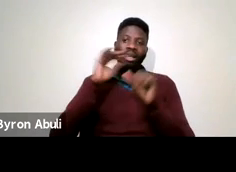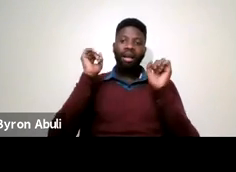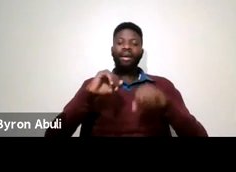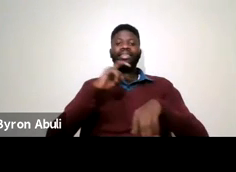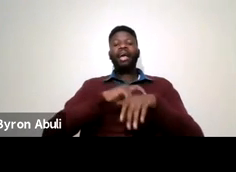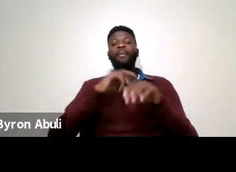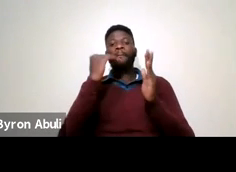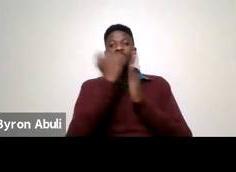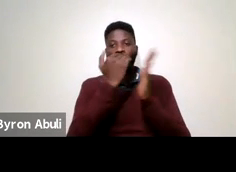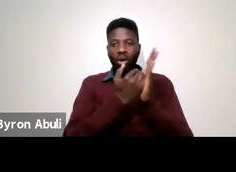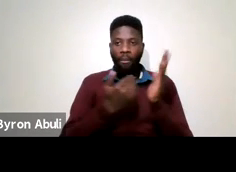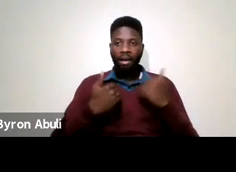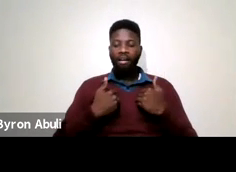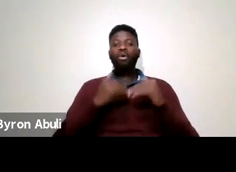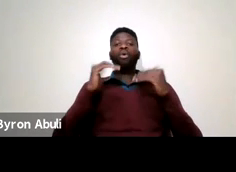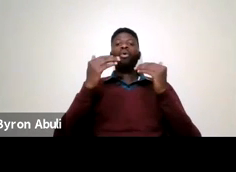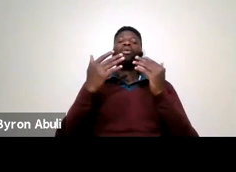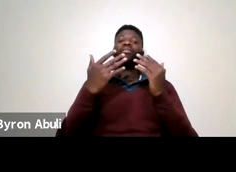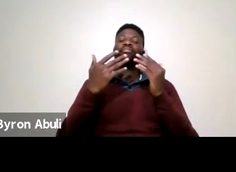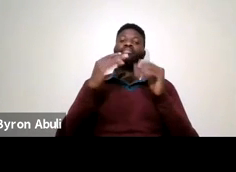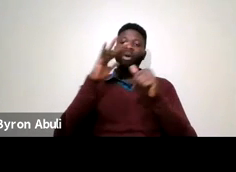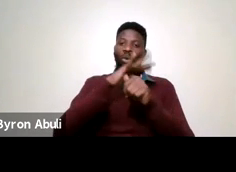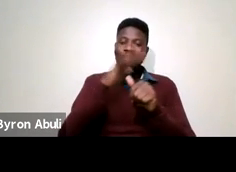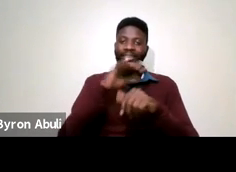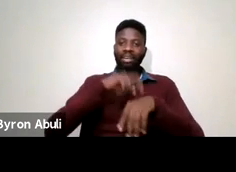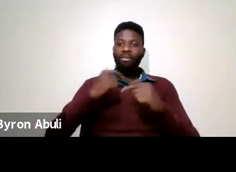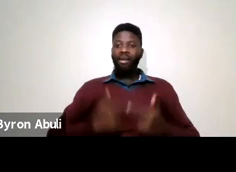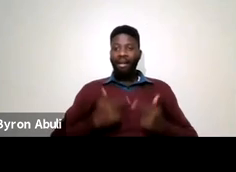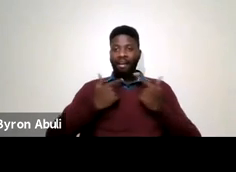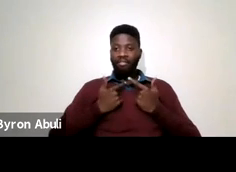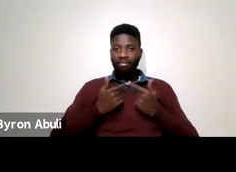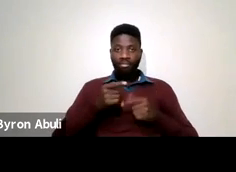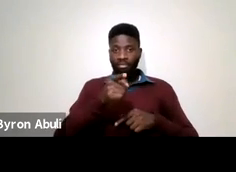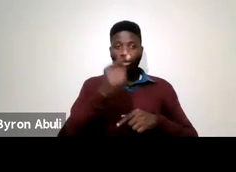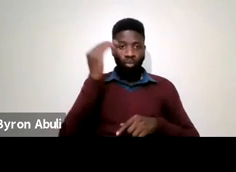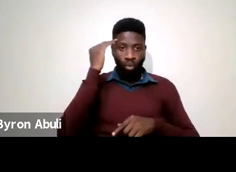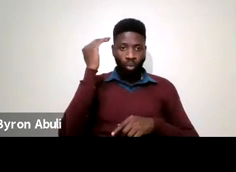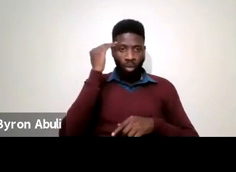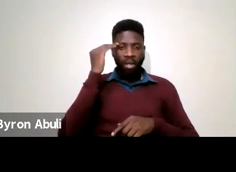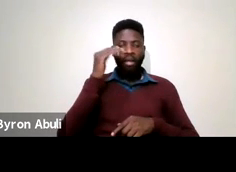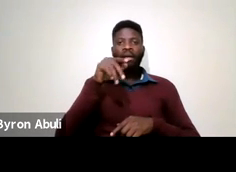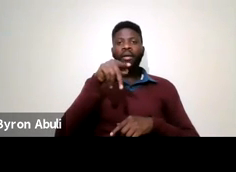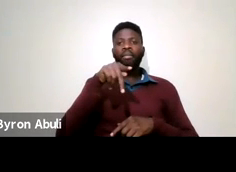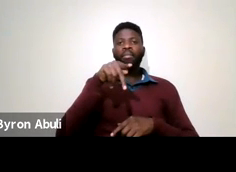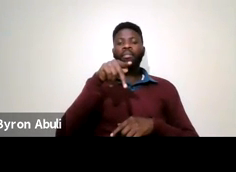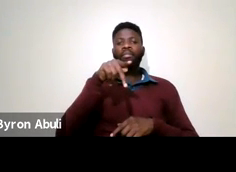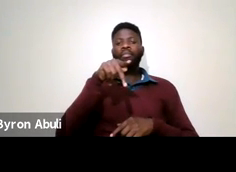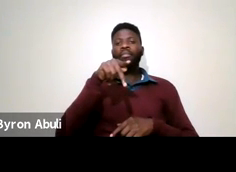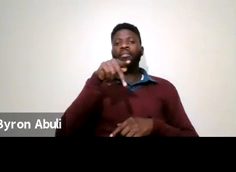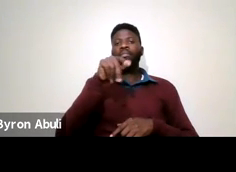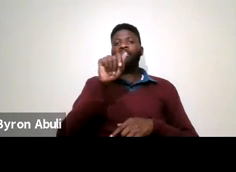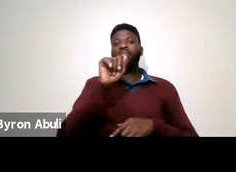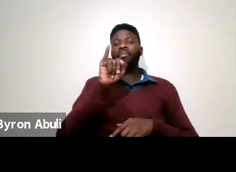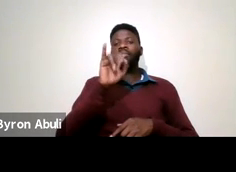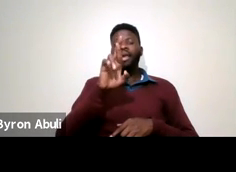or priorities either in life. I don't know who has made something called the pairwise ranking, those who are doing management classes.